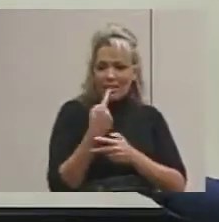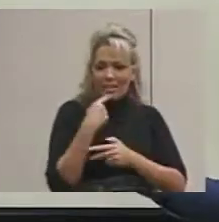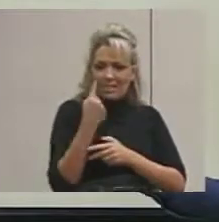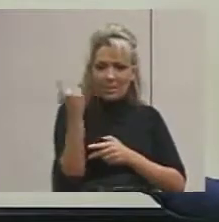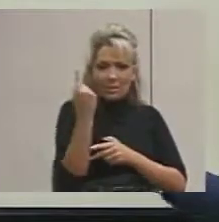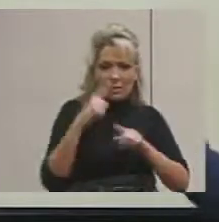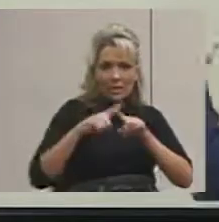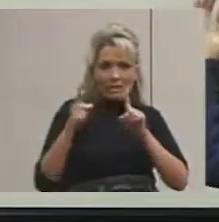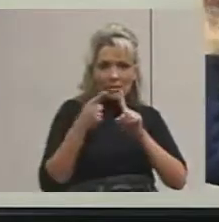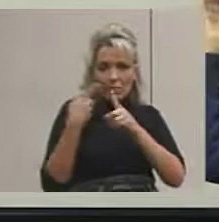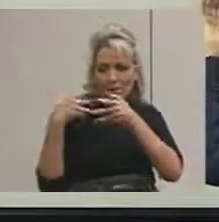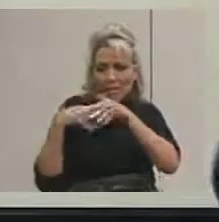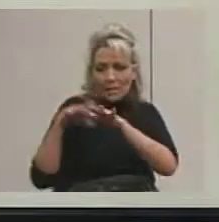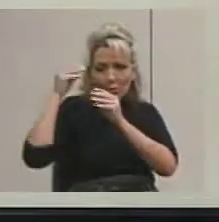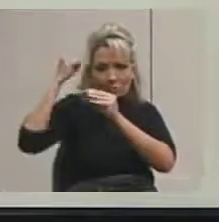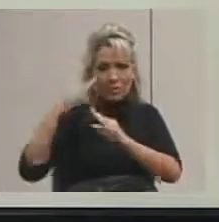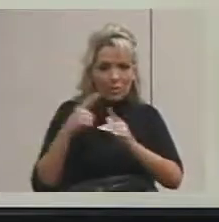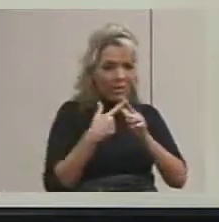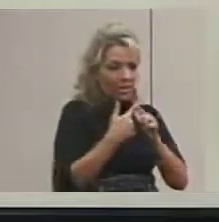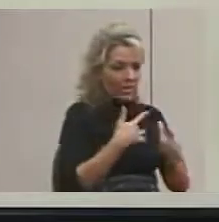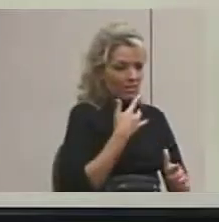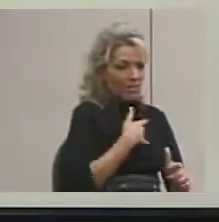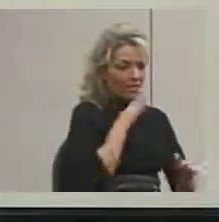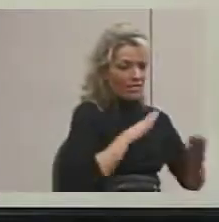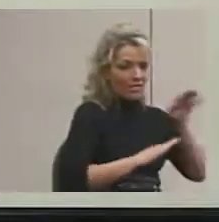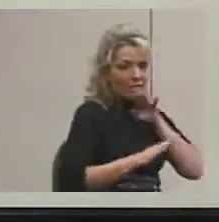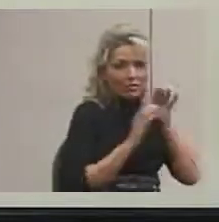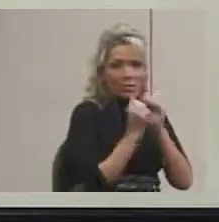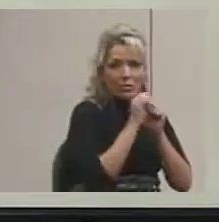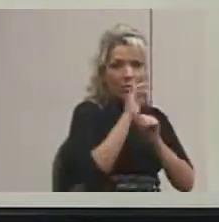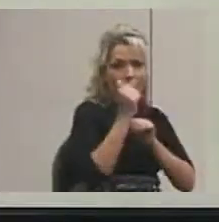course you just feel totally frustrated with the whole